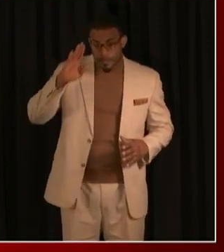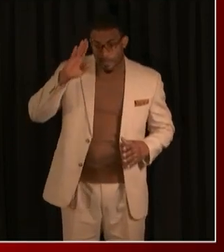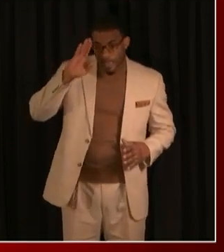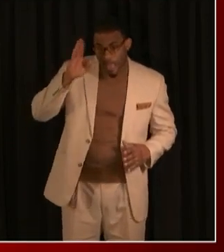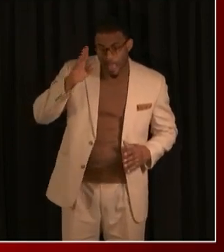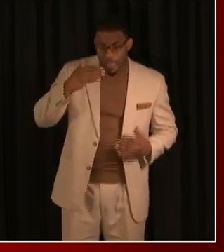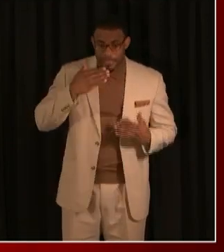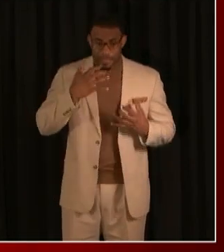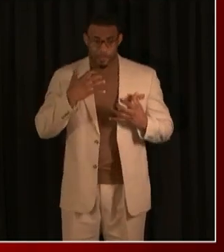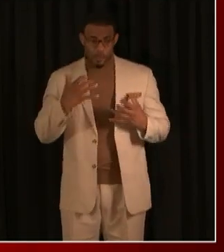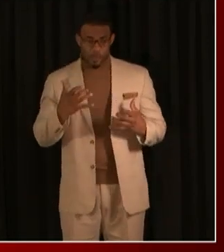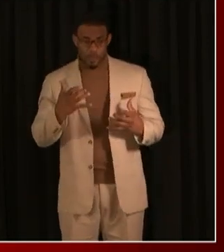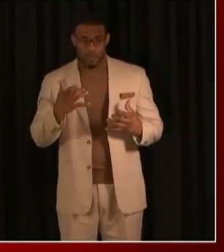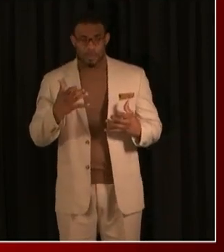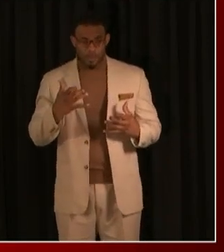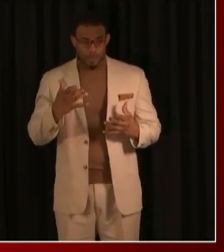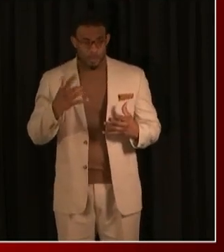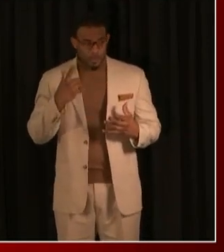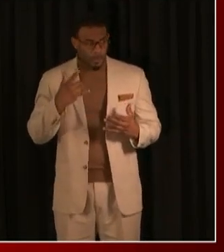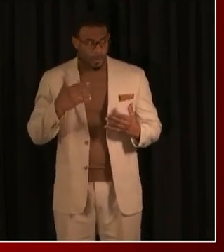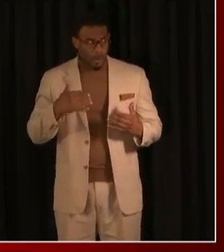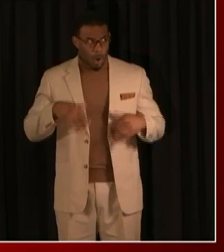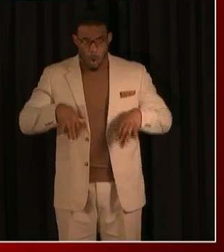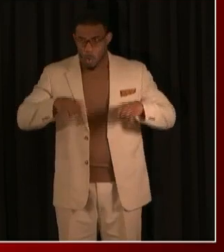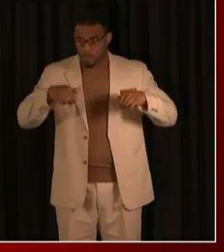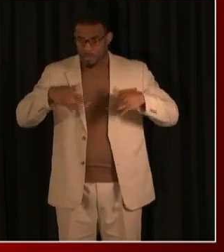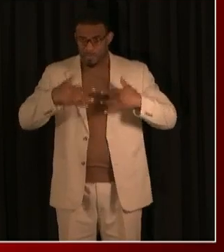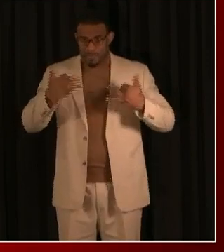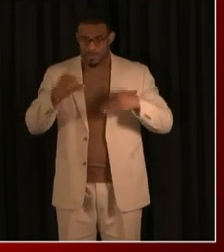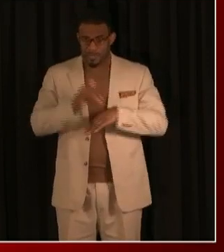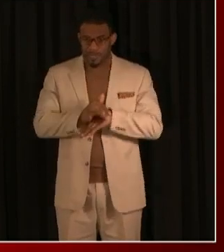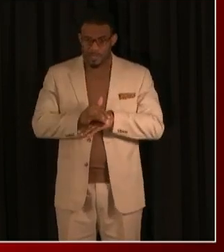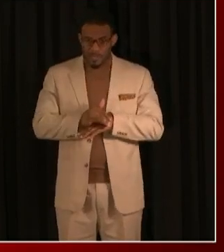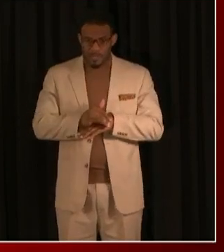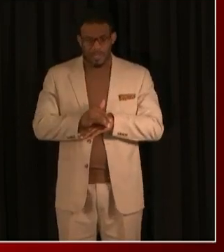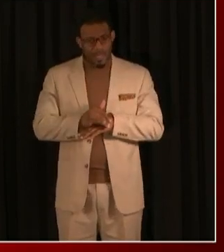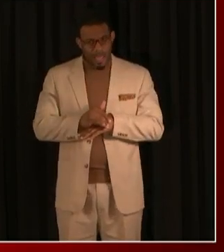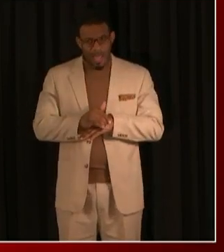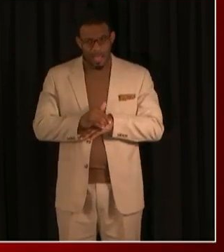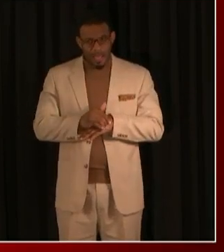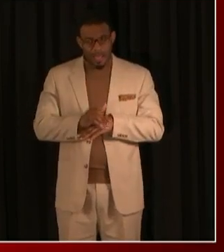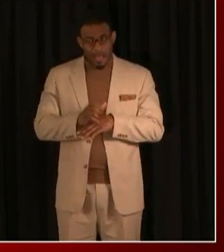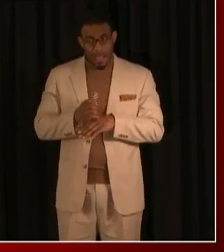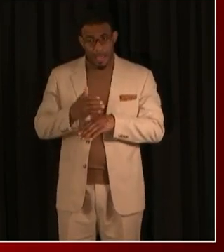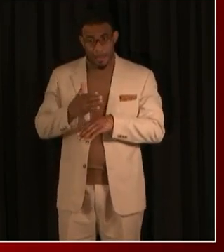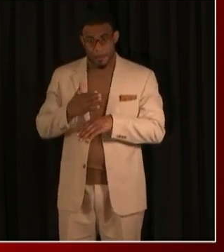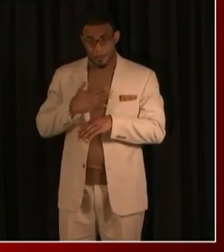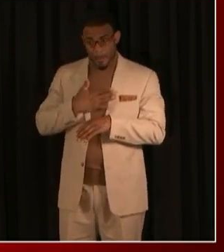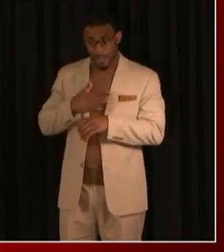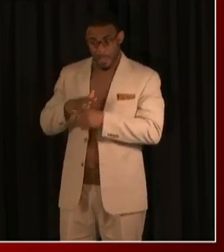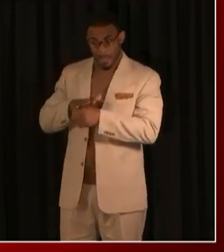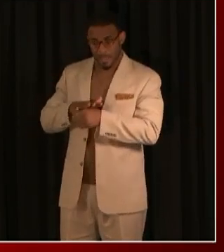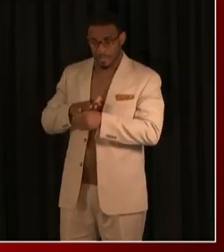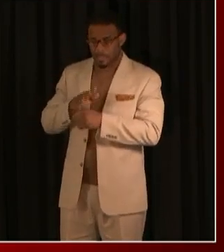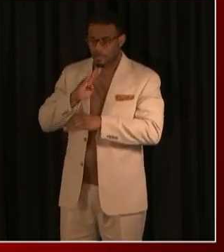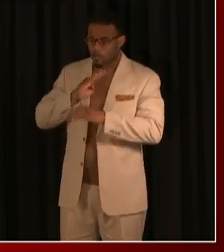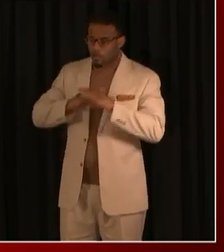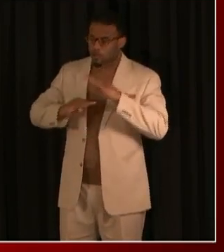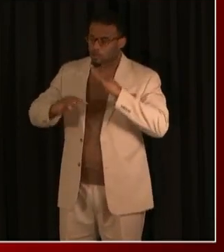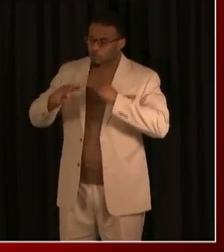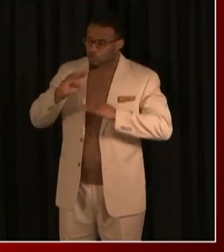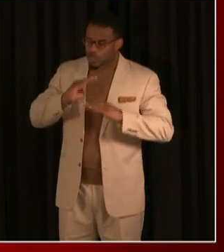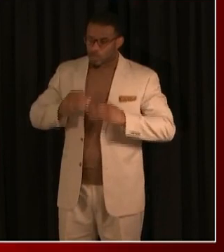Hi, thank you so much for having this tonight. I've heard from frustrated residents in my SMD